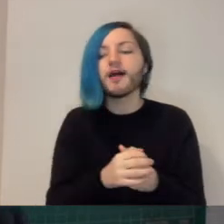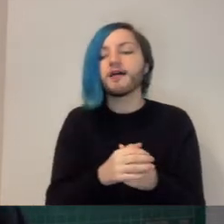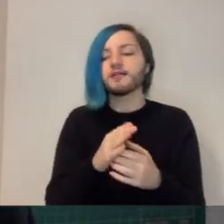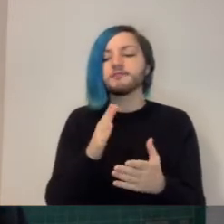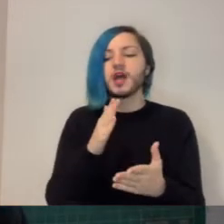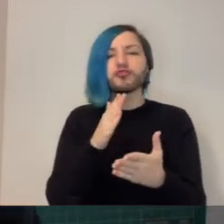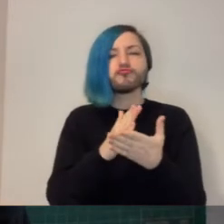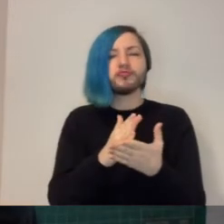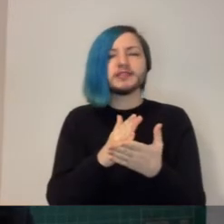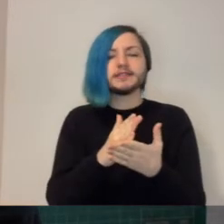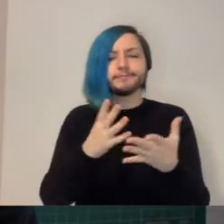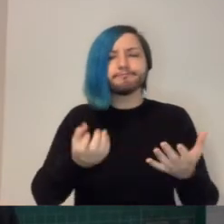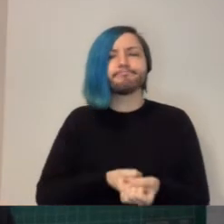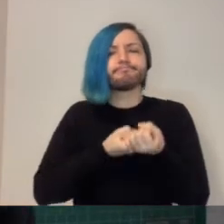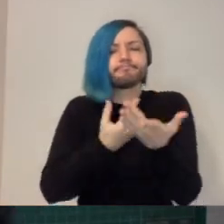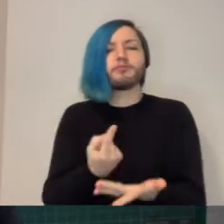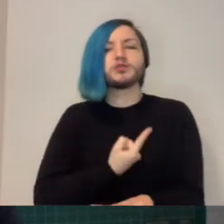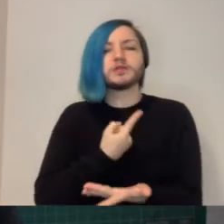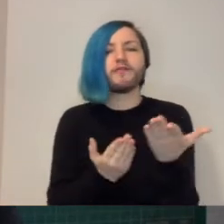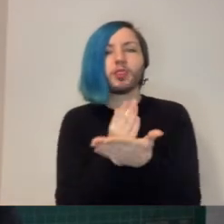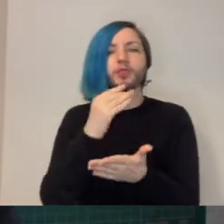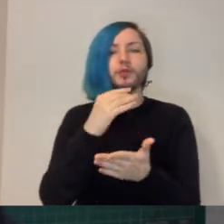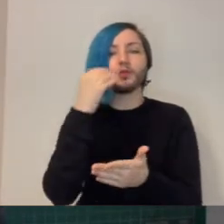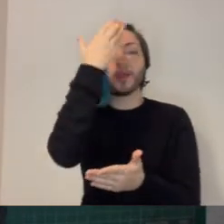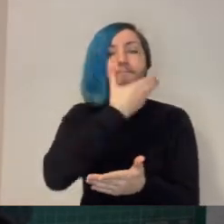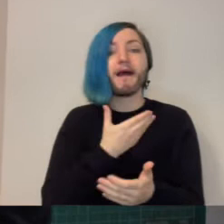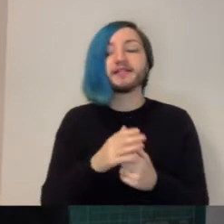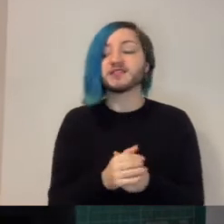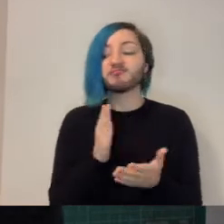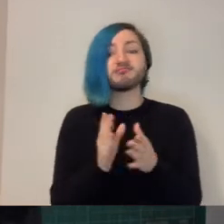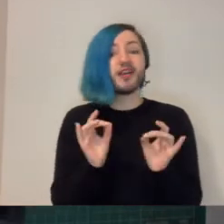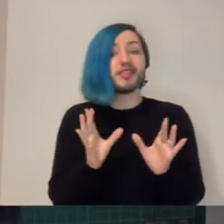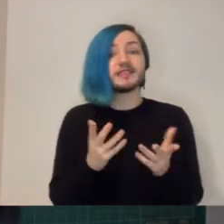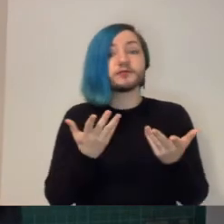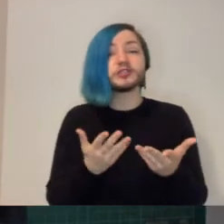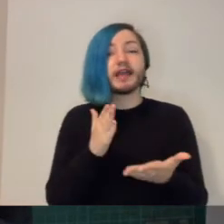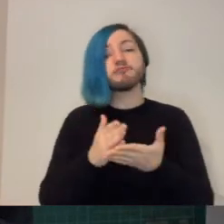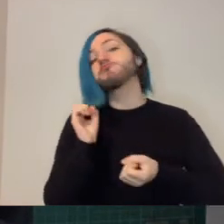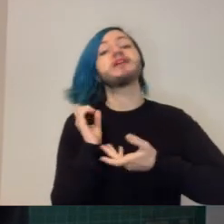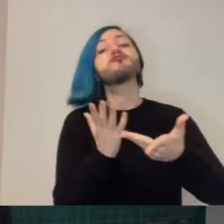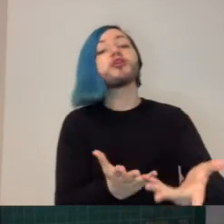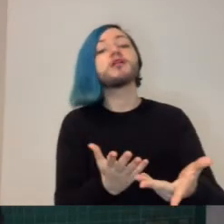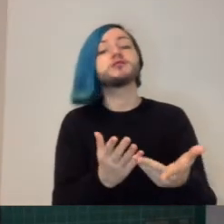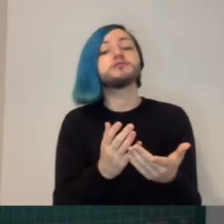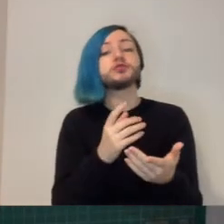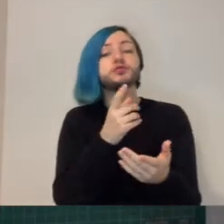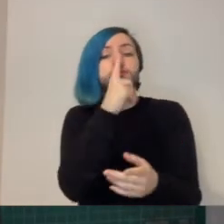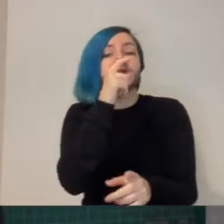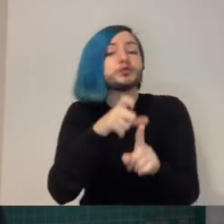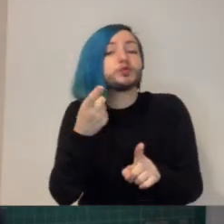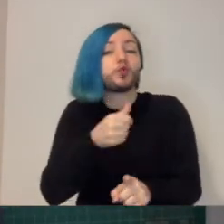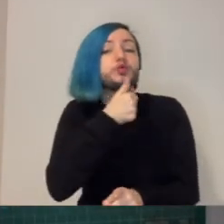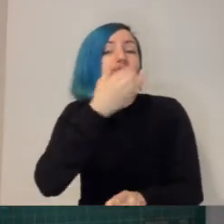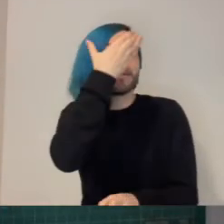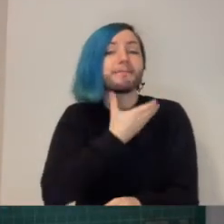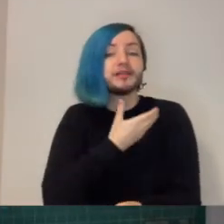nose, and kind of really get a sense of how you want to express yourself. That's our session for today. It gives you an introduction to what you